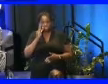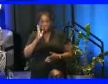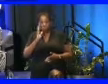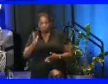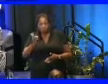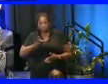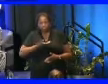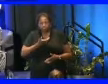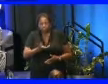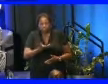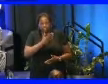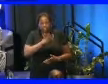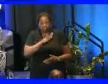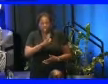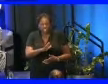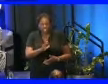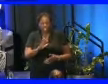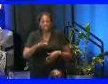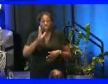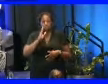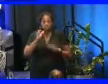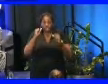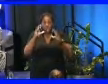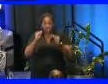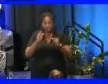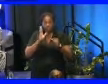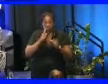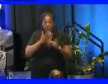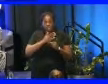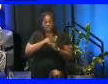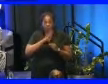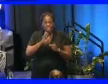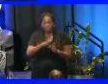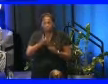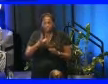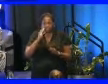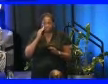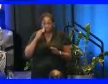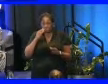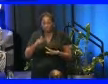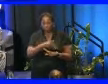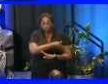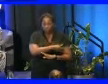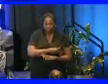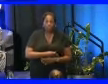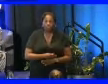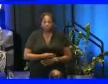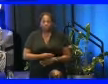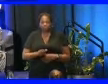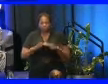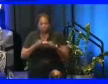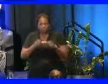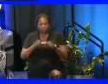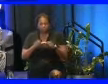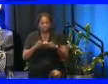that compassion to the table. And it's going to be amazing because it's going to be compassion like you've never seen or experienced before. It's unconditional. And